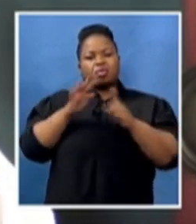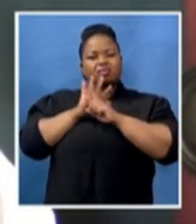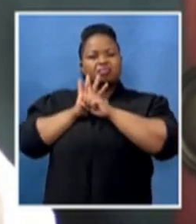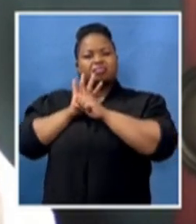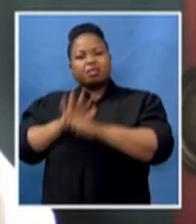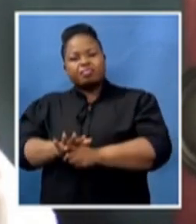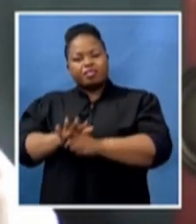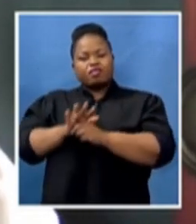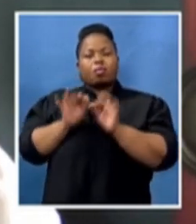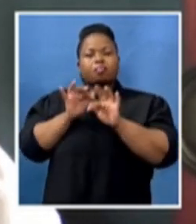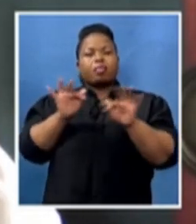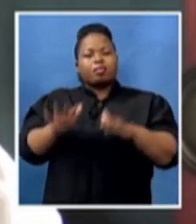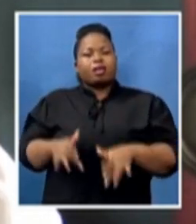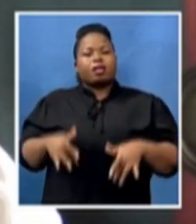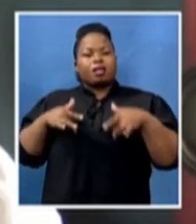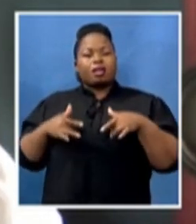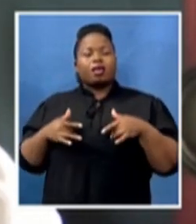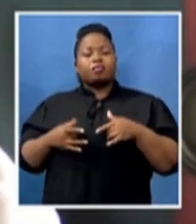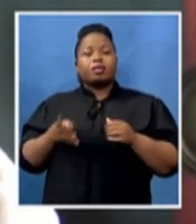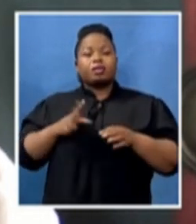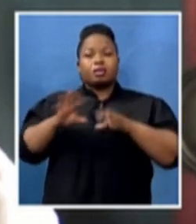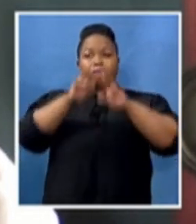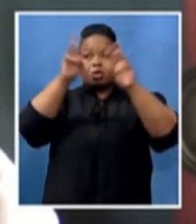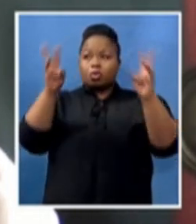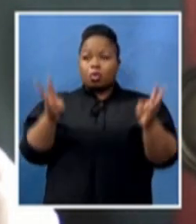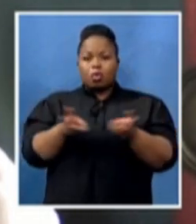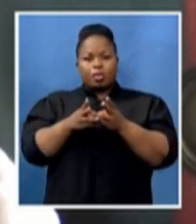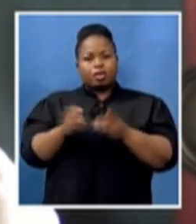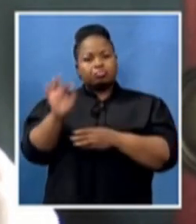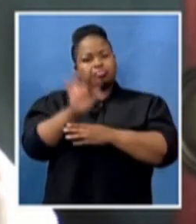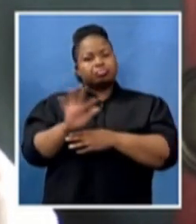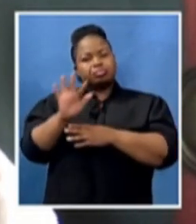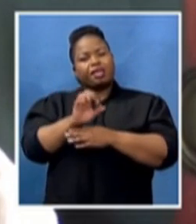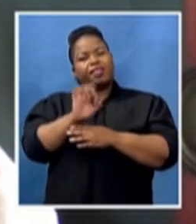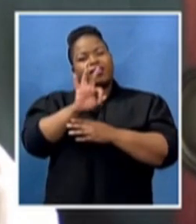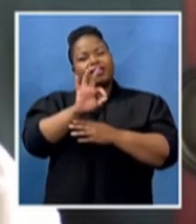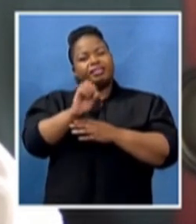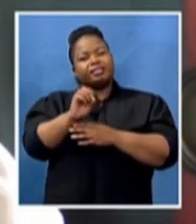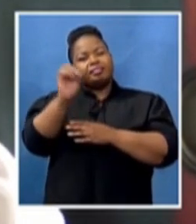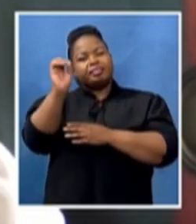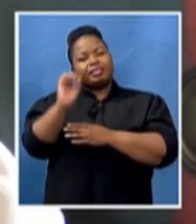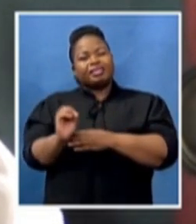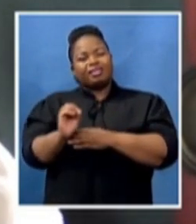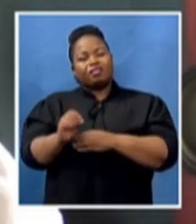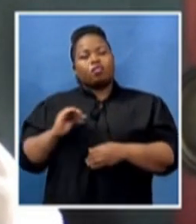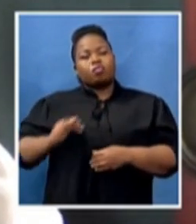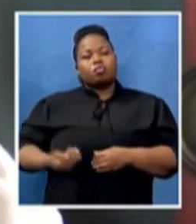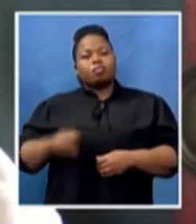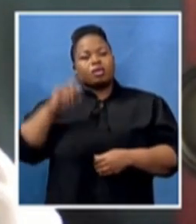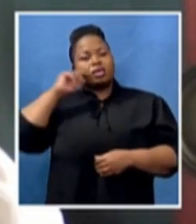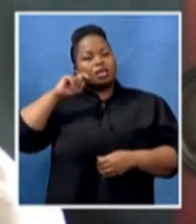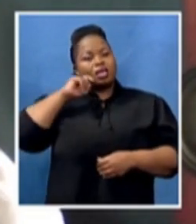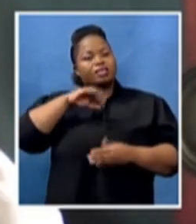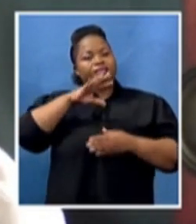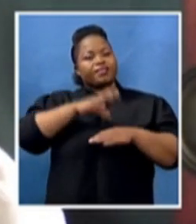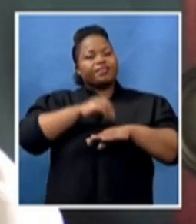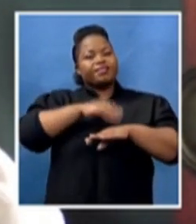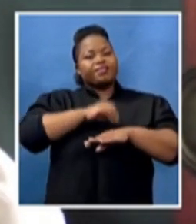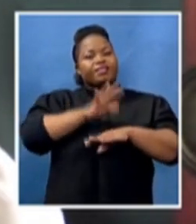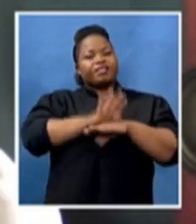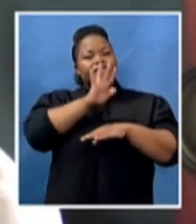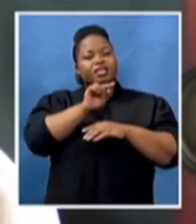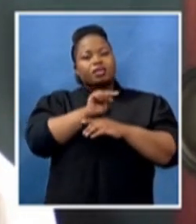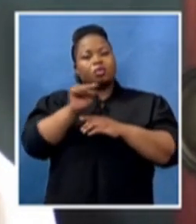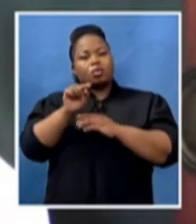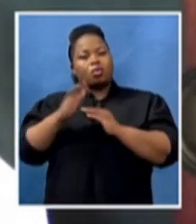context, an estimated 30% of women aged 15 years and older who have had partners have experienced